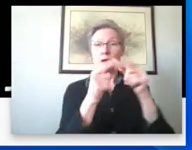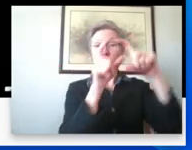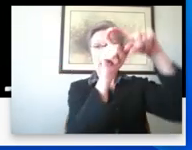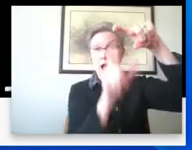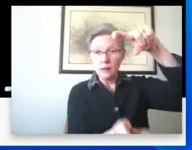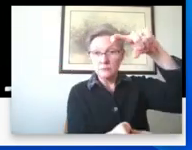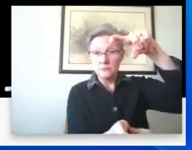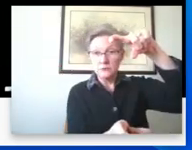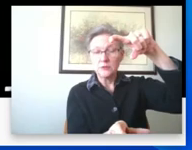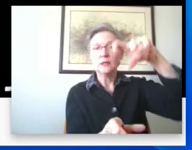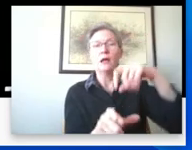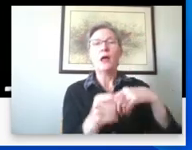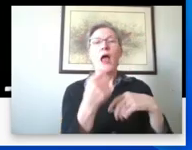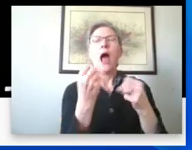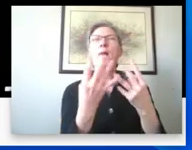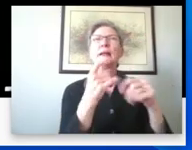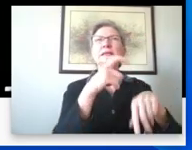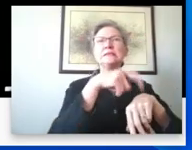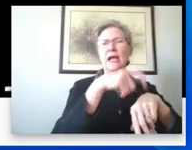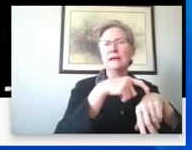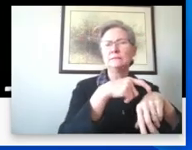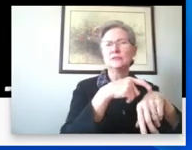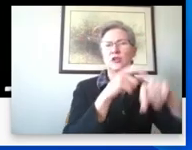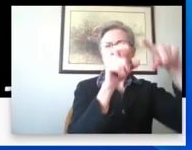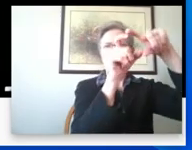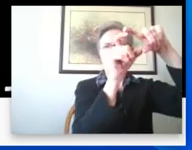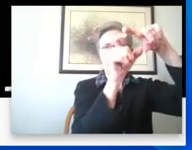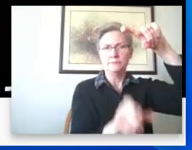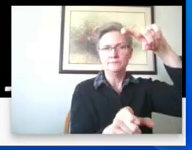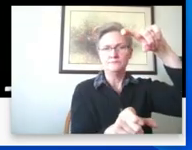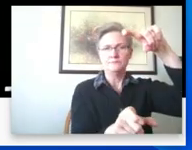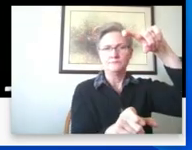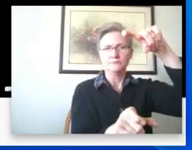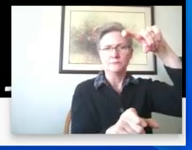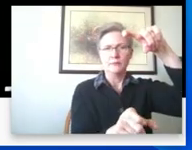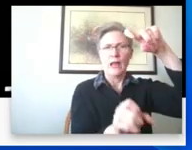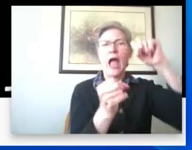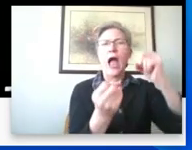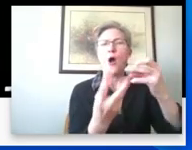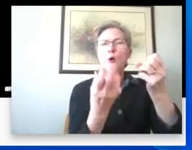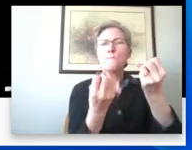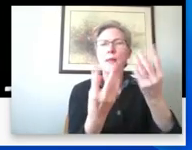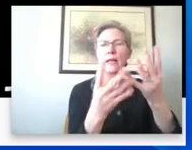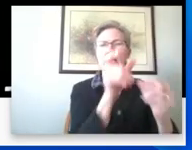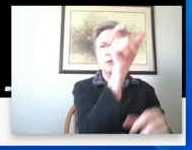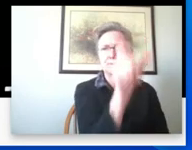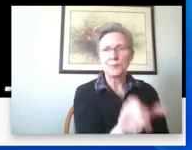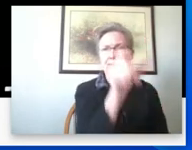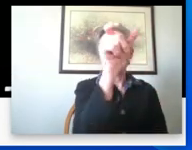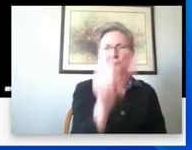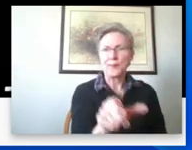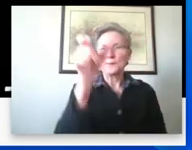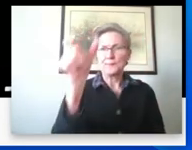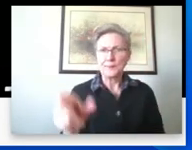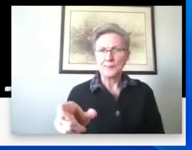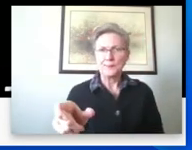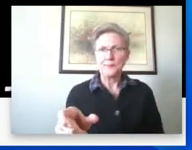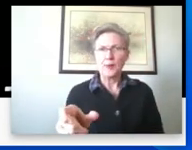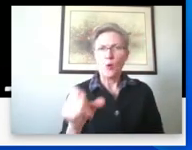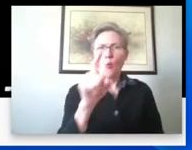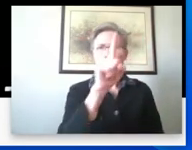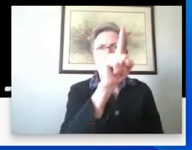columns, I'm thinking about how many times they go up and down. So how many times am I seeing them go up and down? So